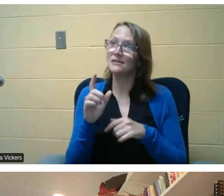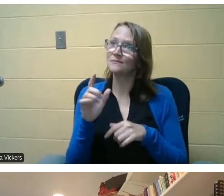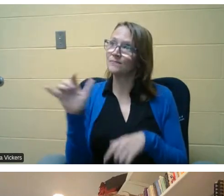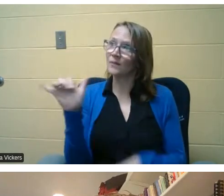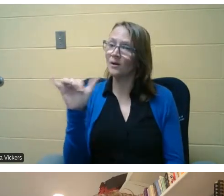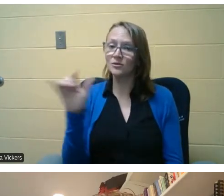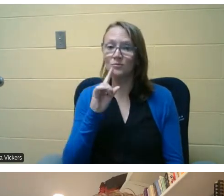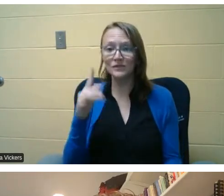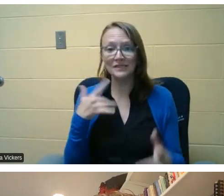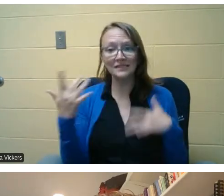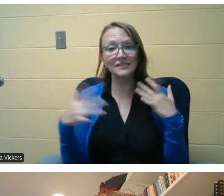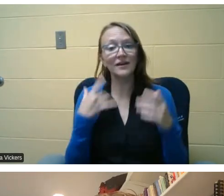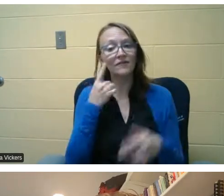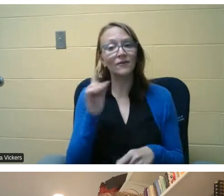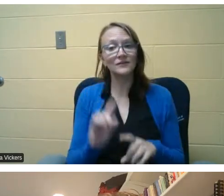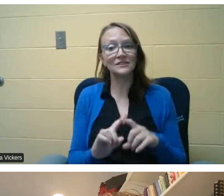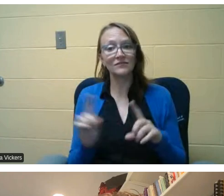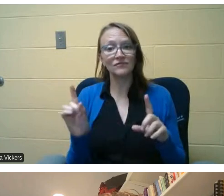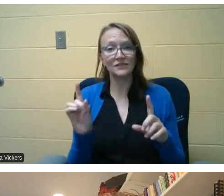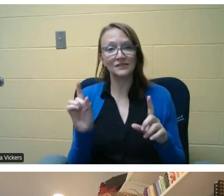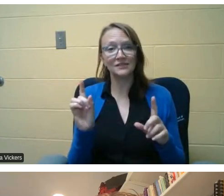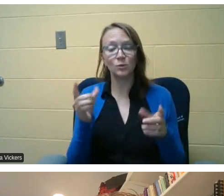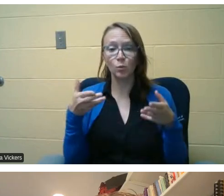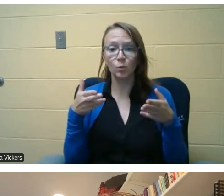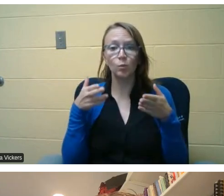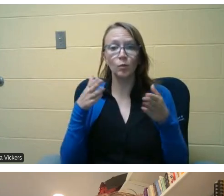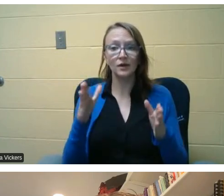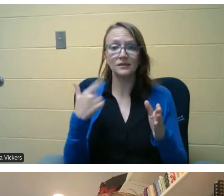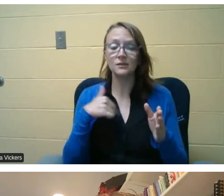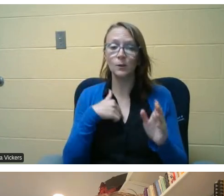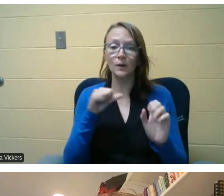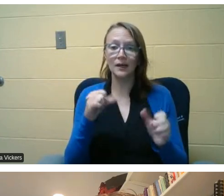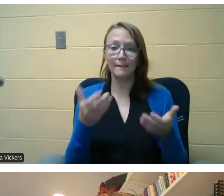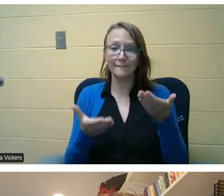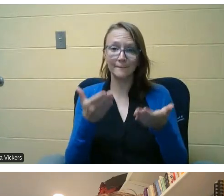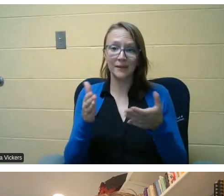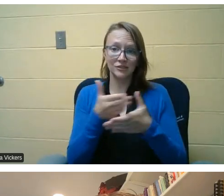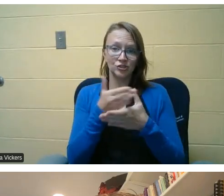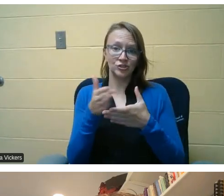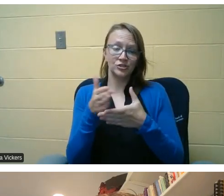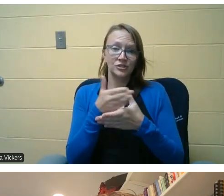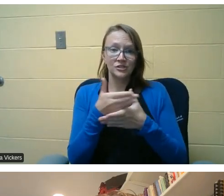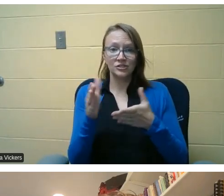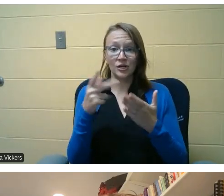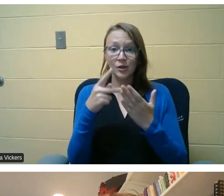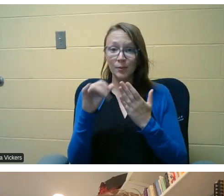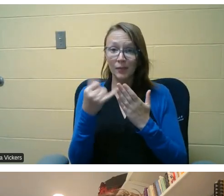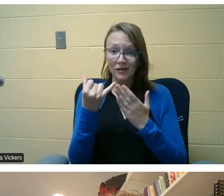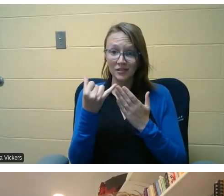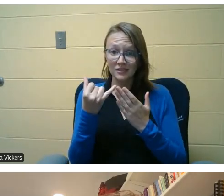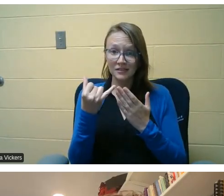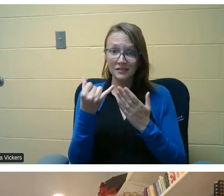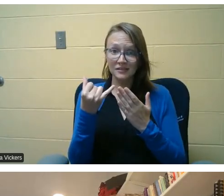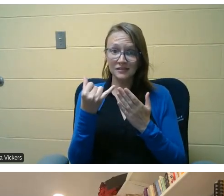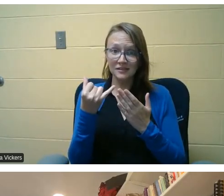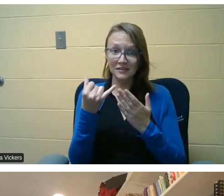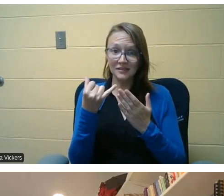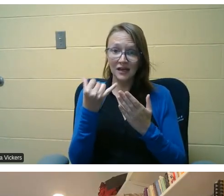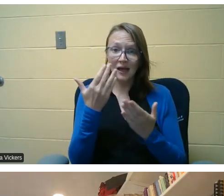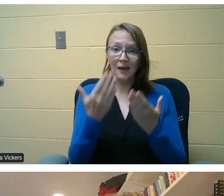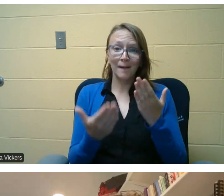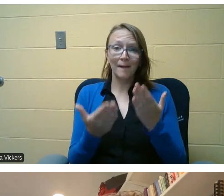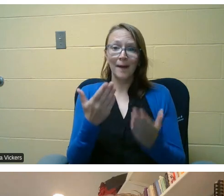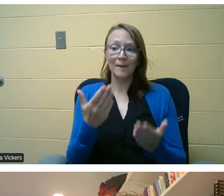for some different ways that we can maybe share projects without necessarily being like physically present